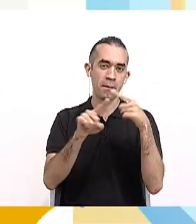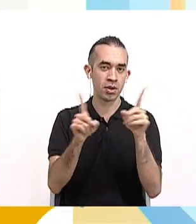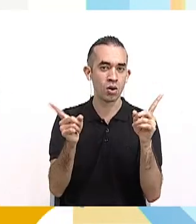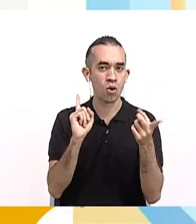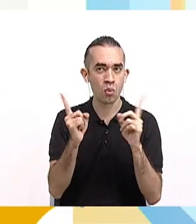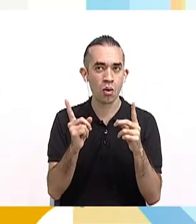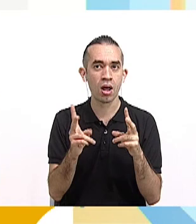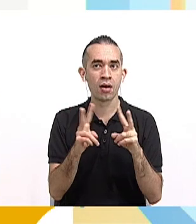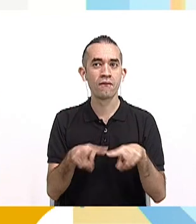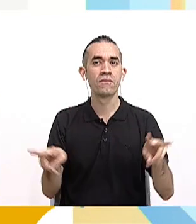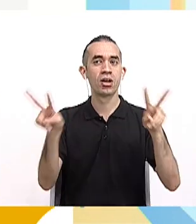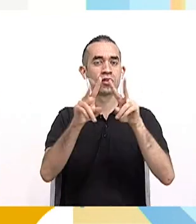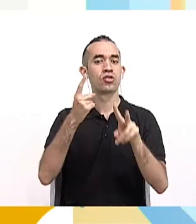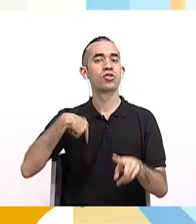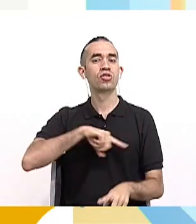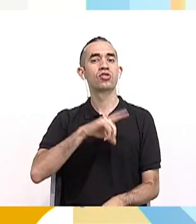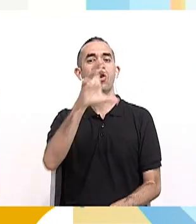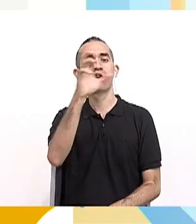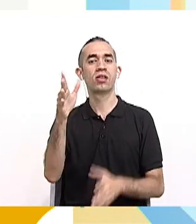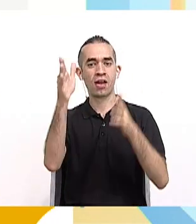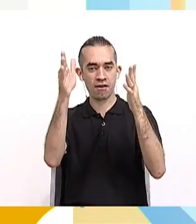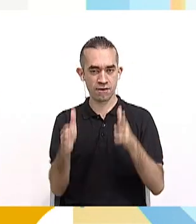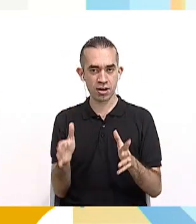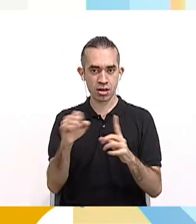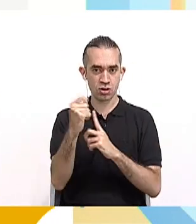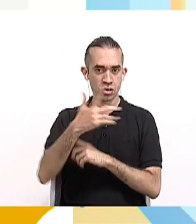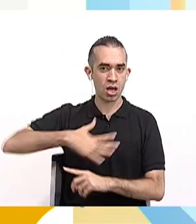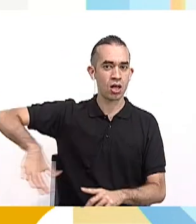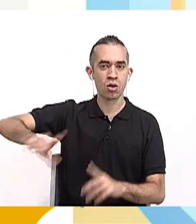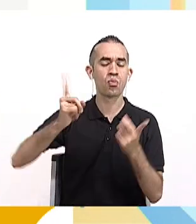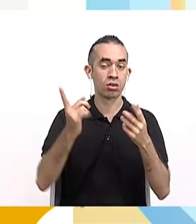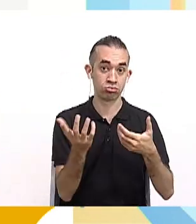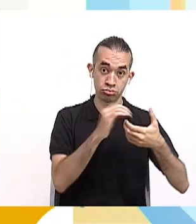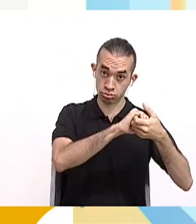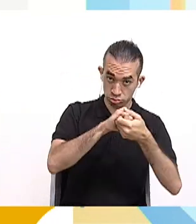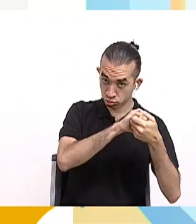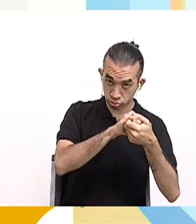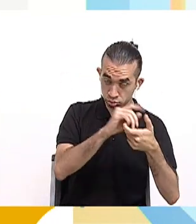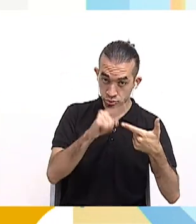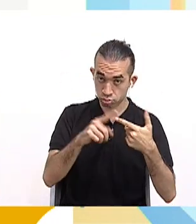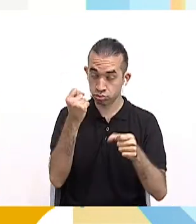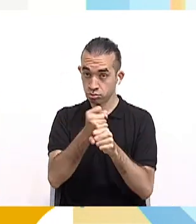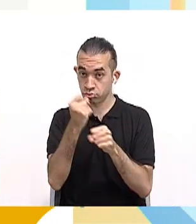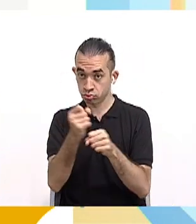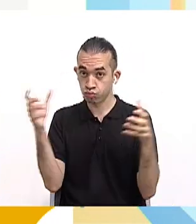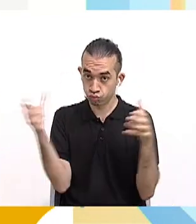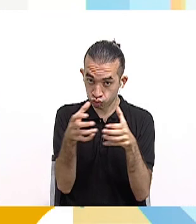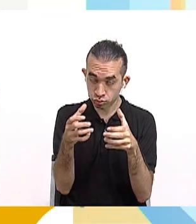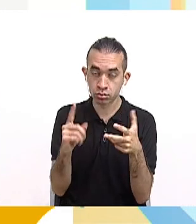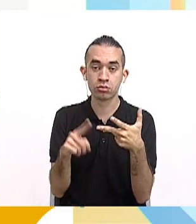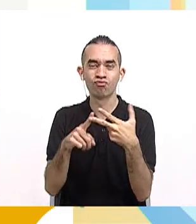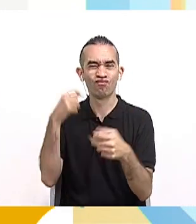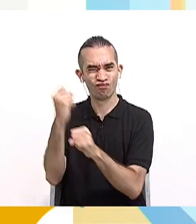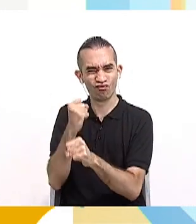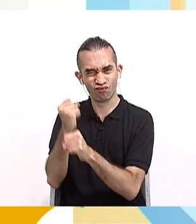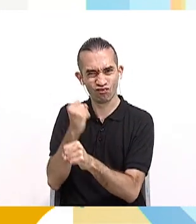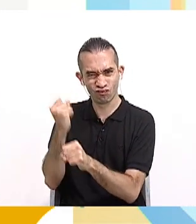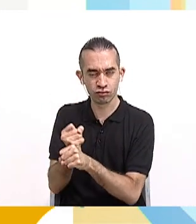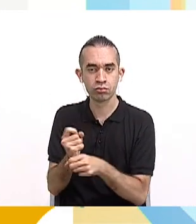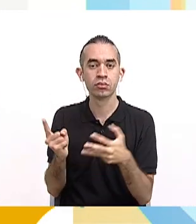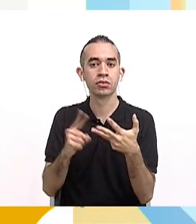that represent us as Costa Rican society? Is it solidarity? Is it teamwork? Or is it hard work?